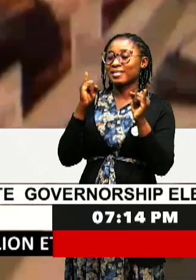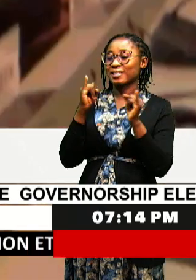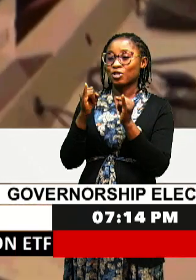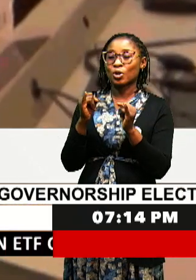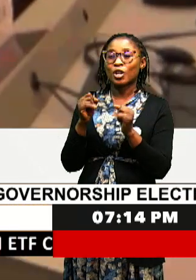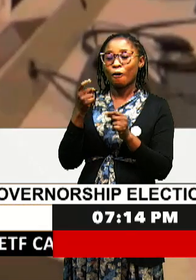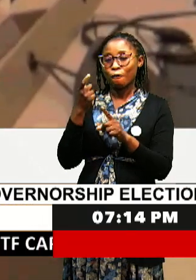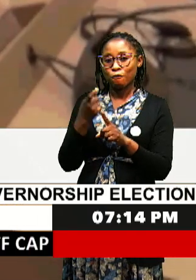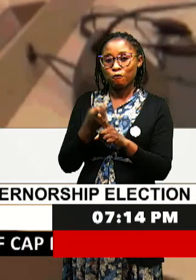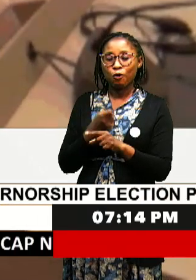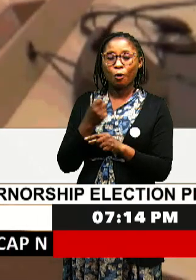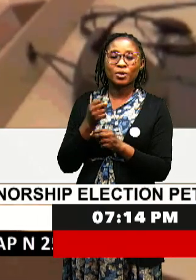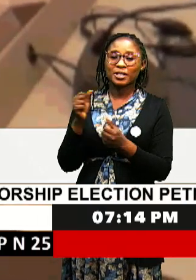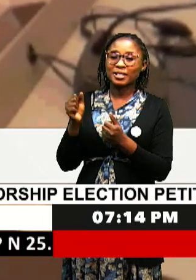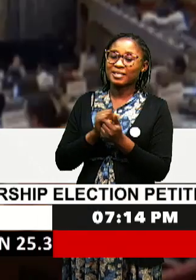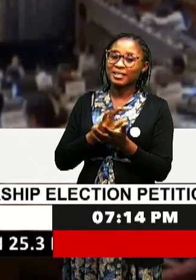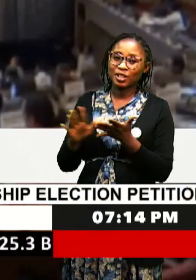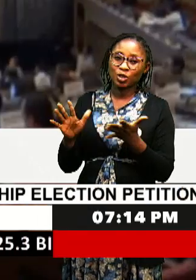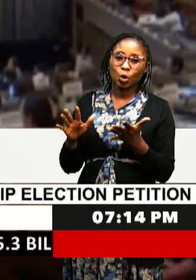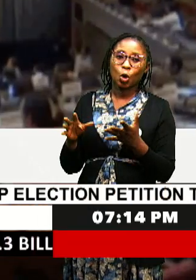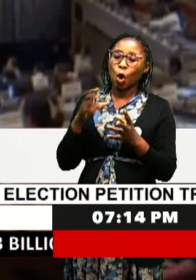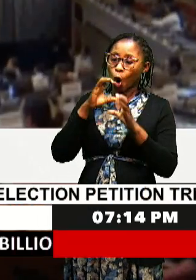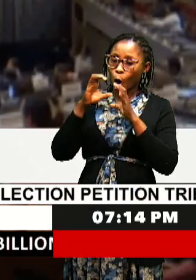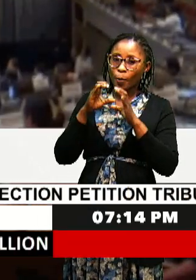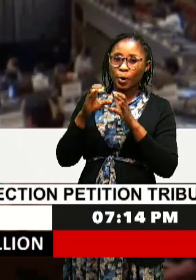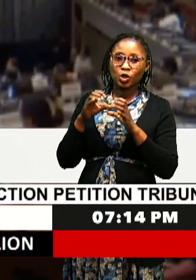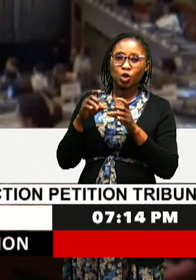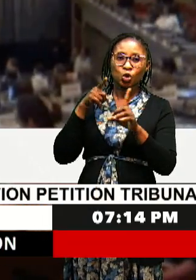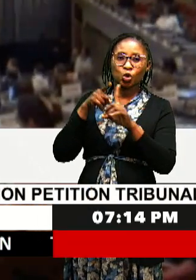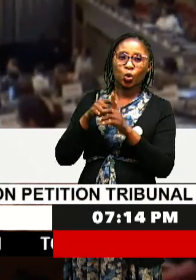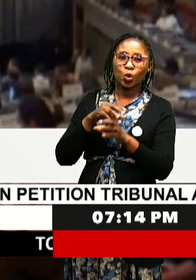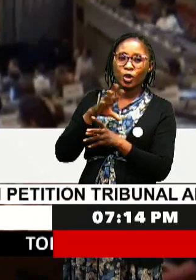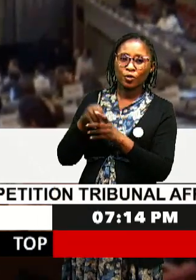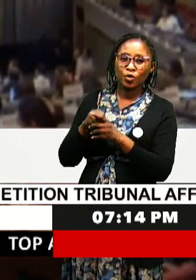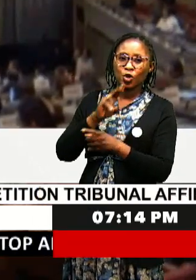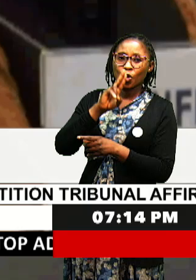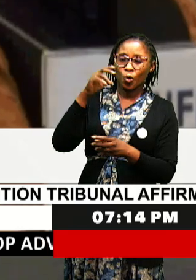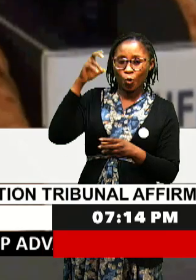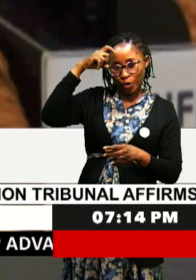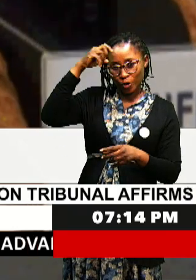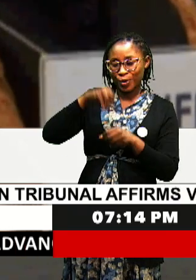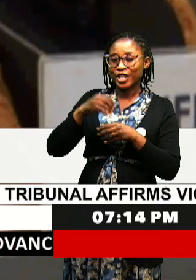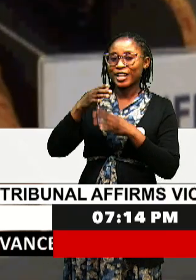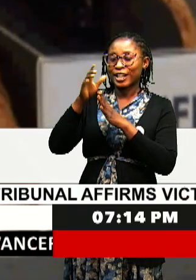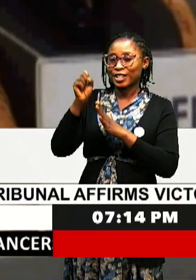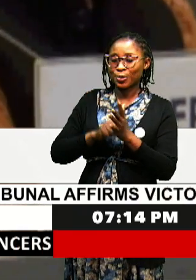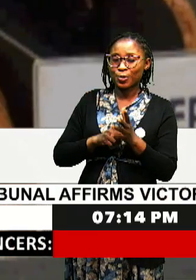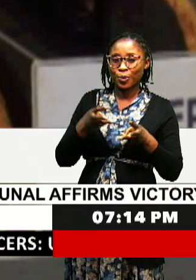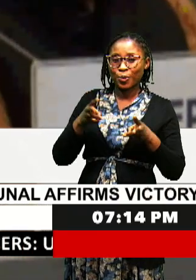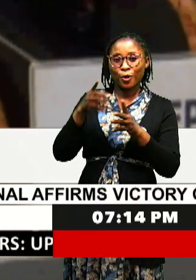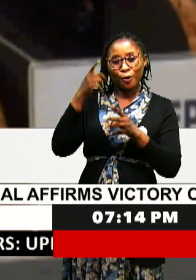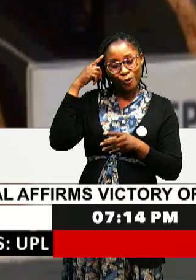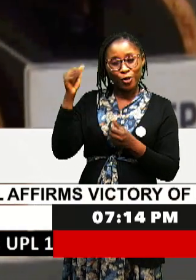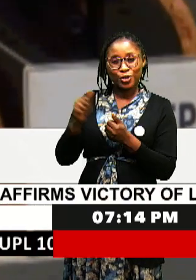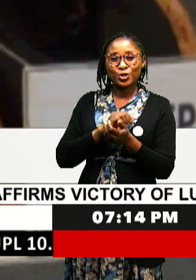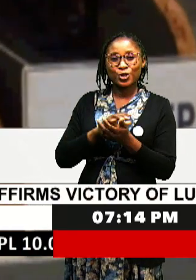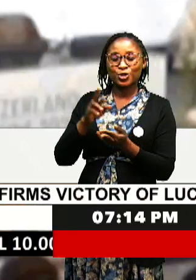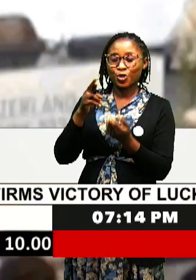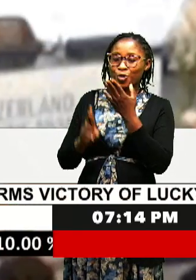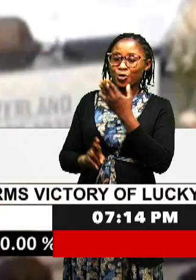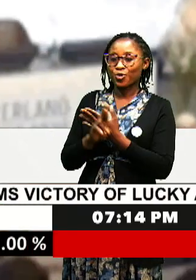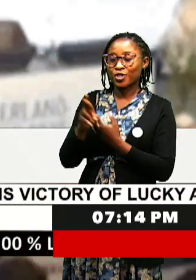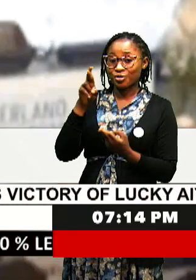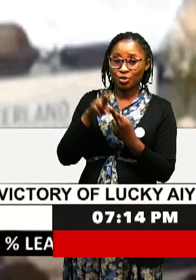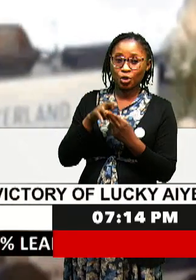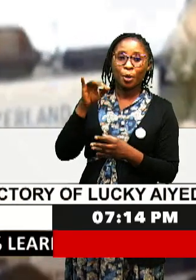disasters, conversations are thrown towards infusing wisdom in leadership mechanisms for disaster risk reduction